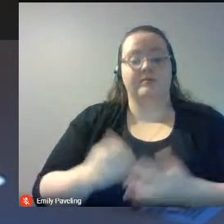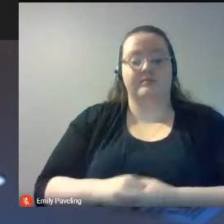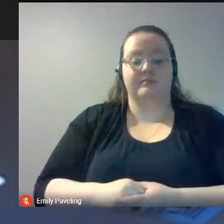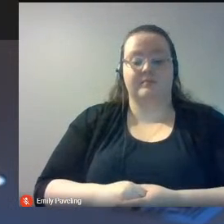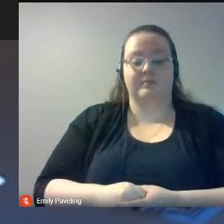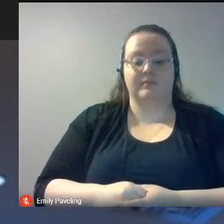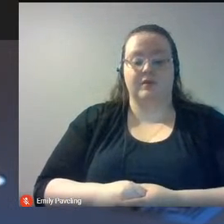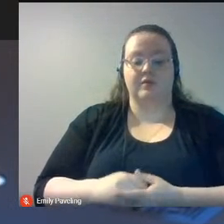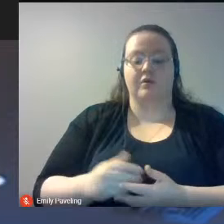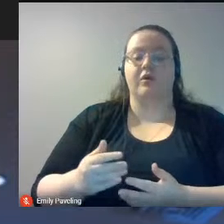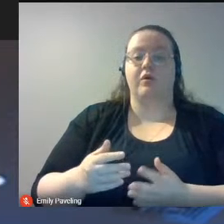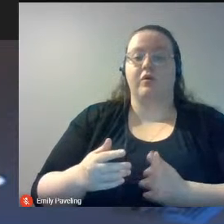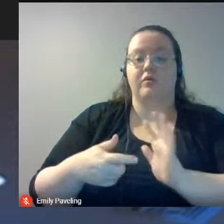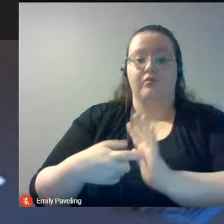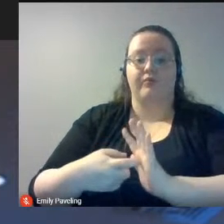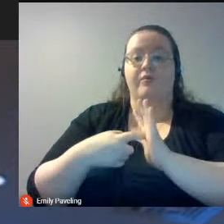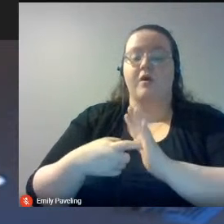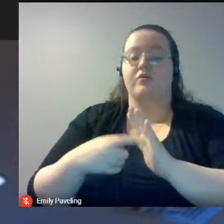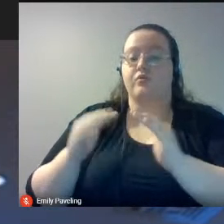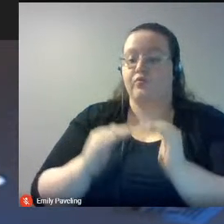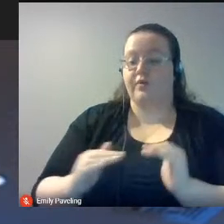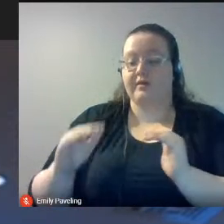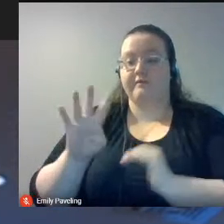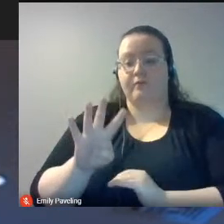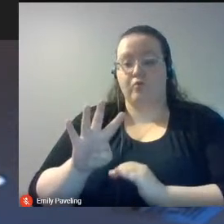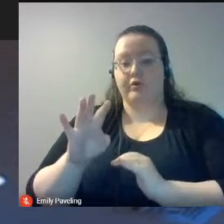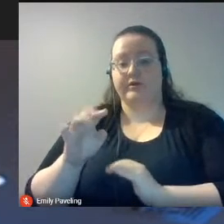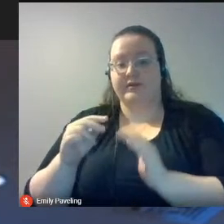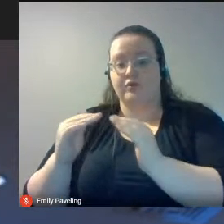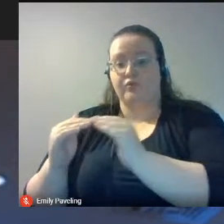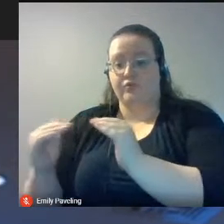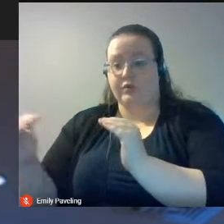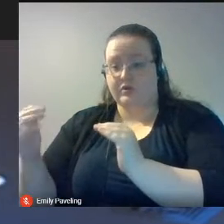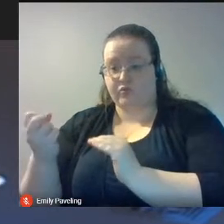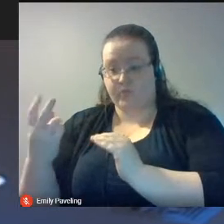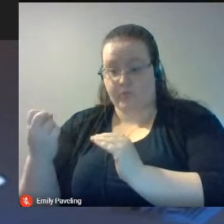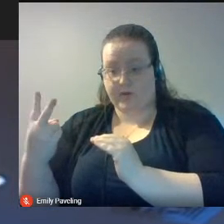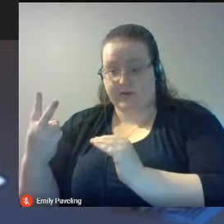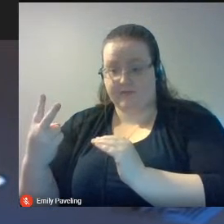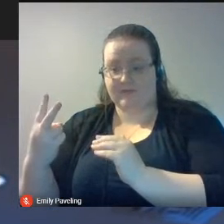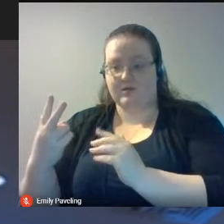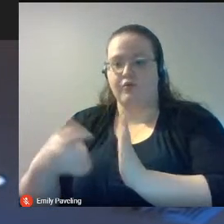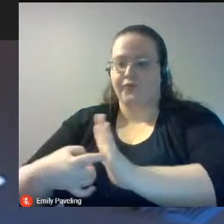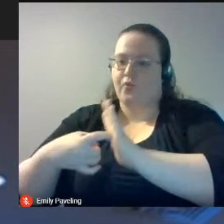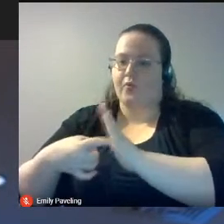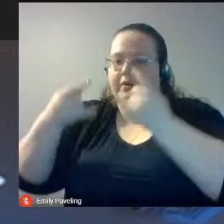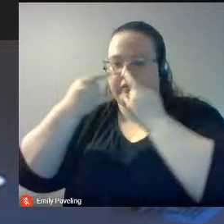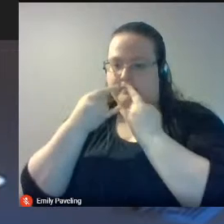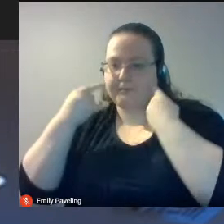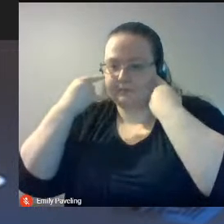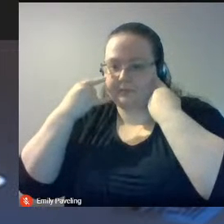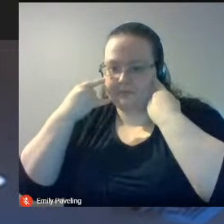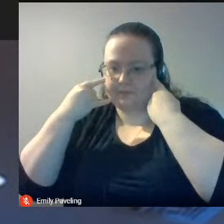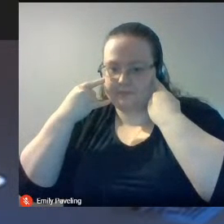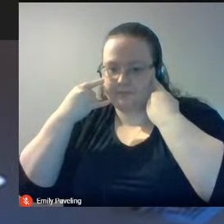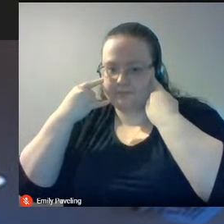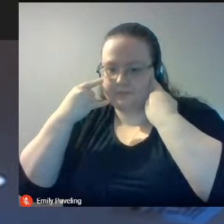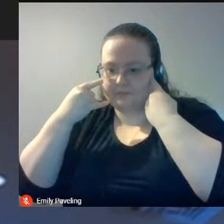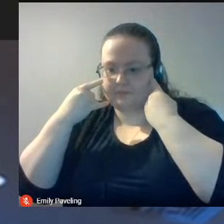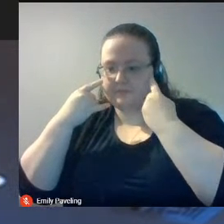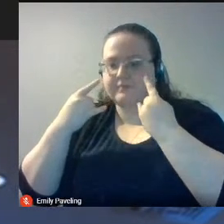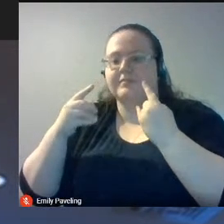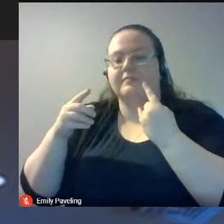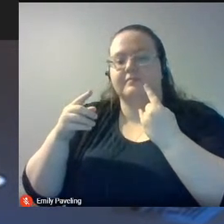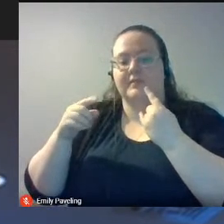students in grades 4 to 12 to wear a non-medical or cloth mask while indoors on school property. They